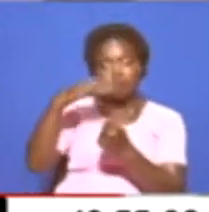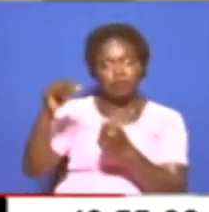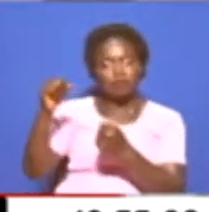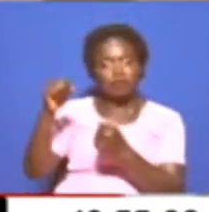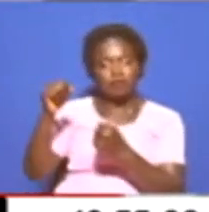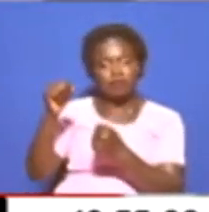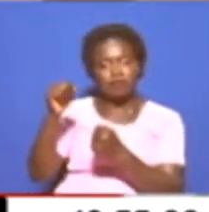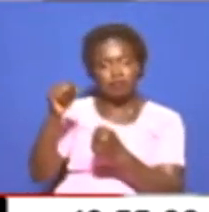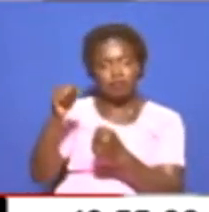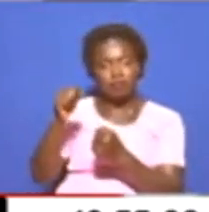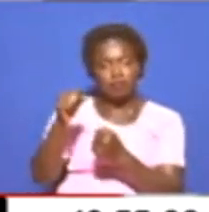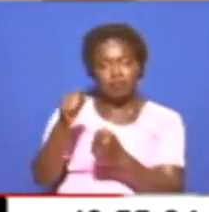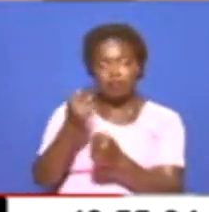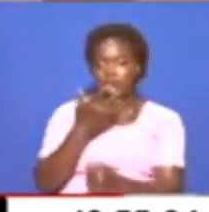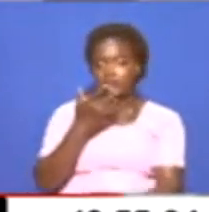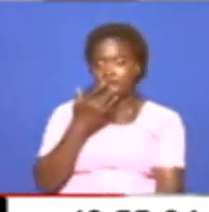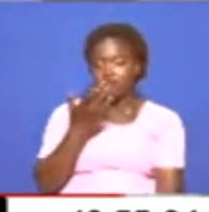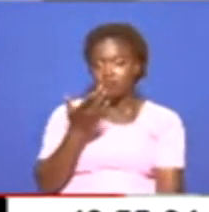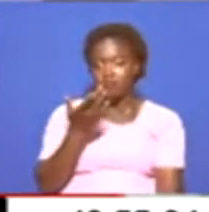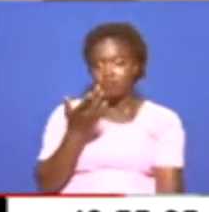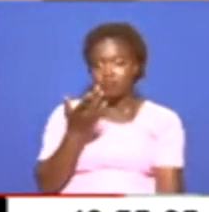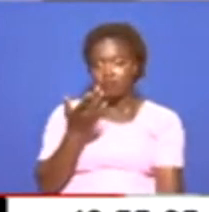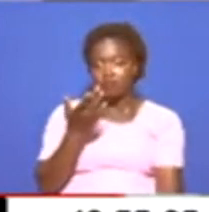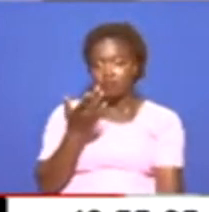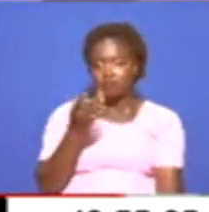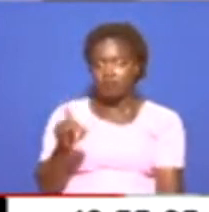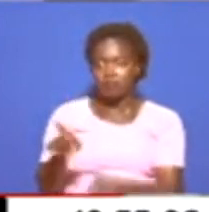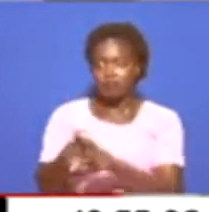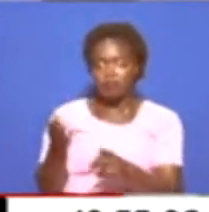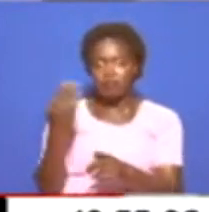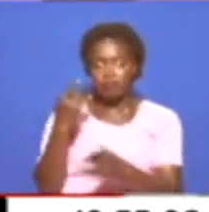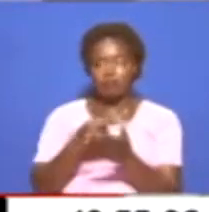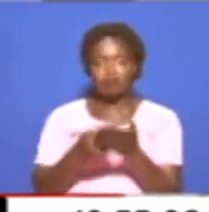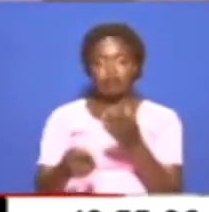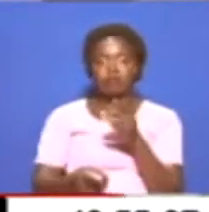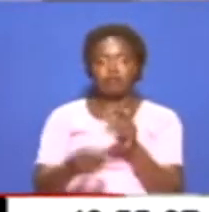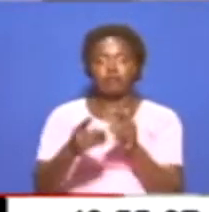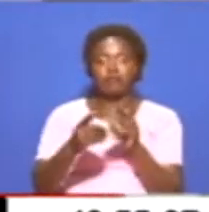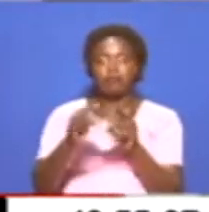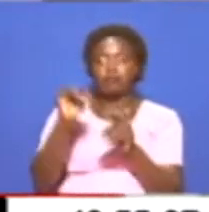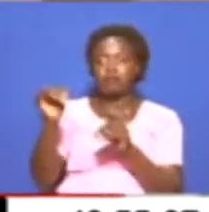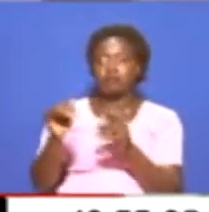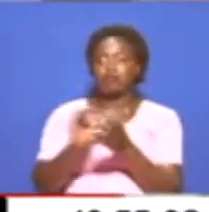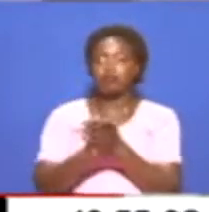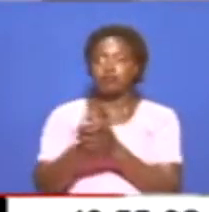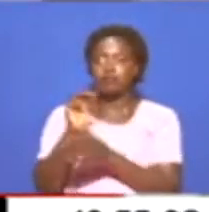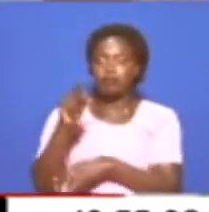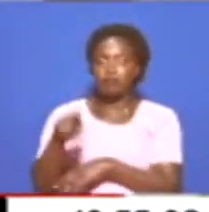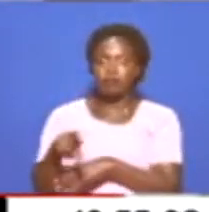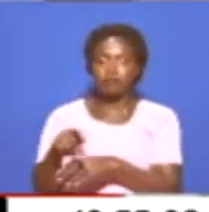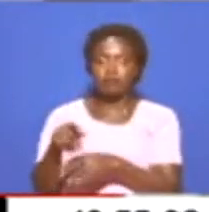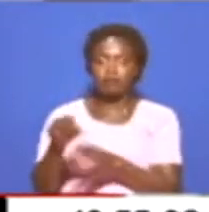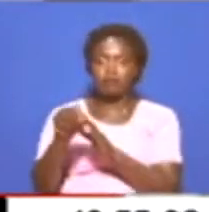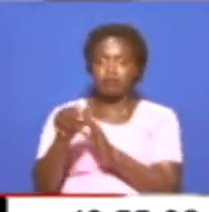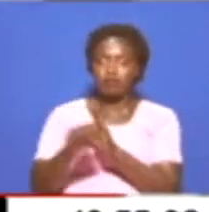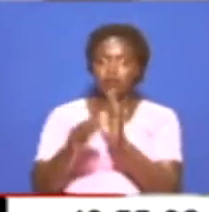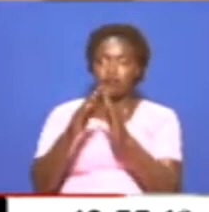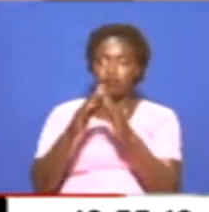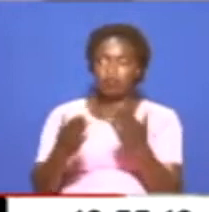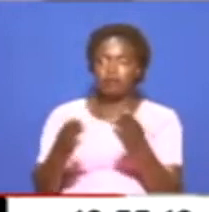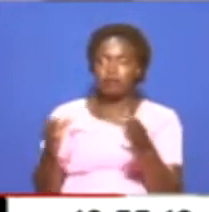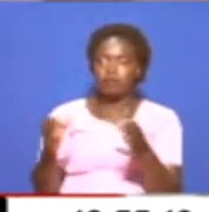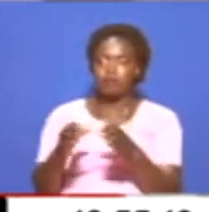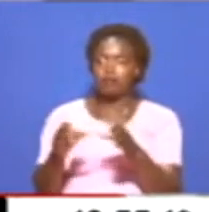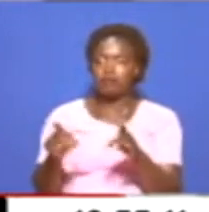presidential candidate is. And also we saw last week when they met with Jubilee MPs at State House, he said the party is